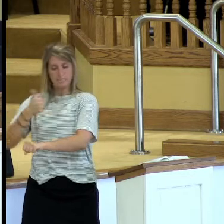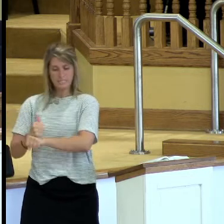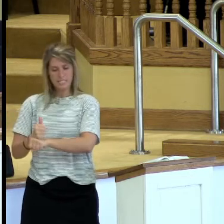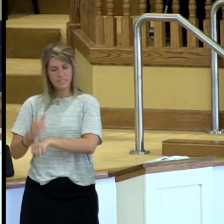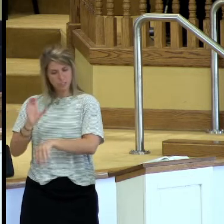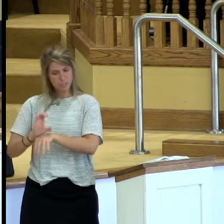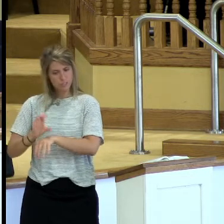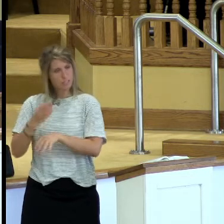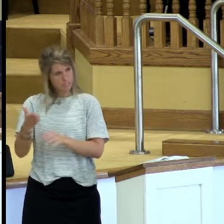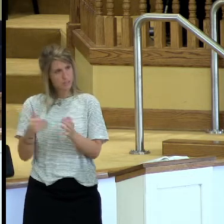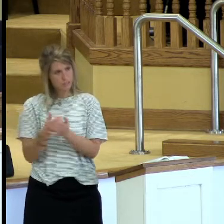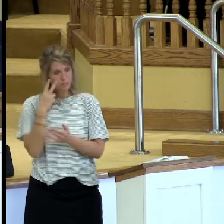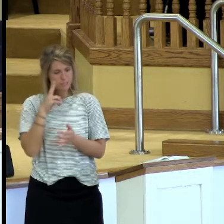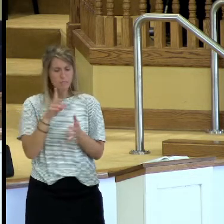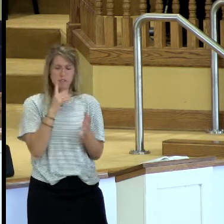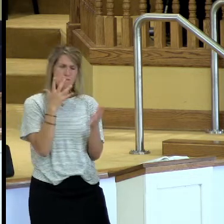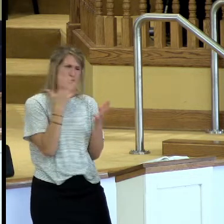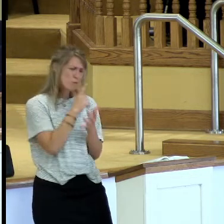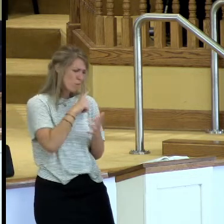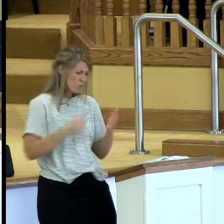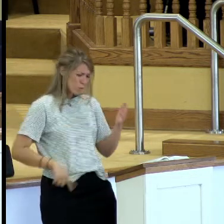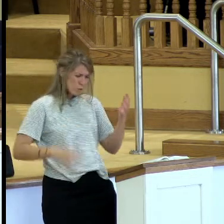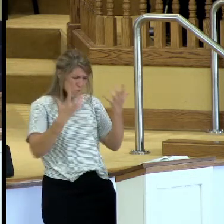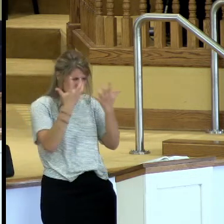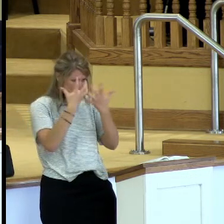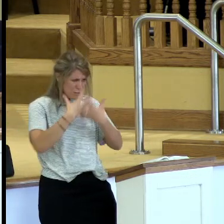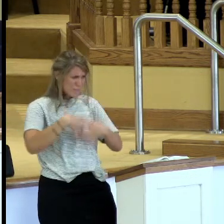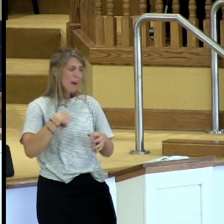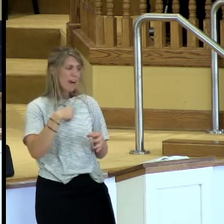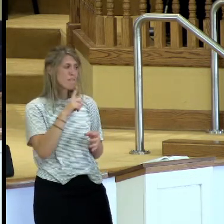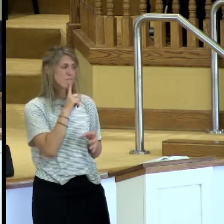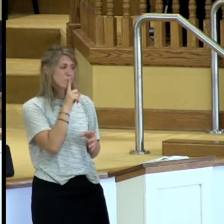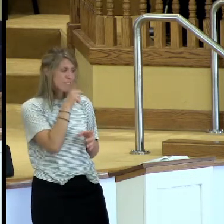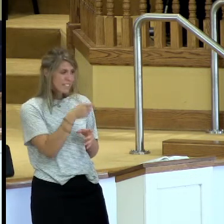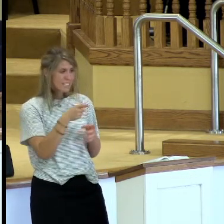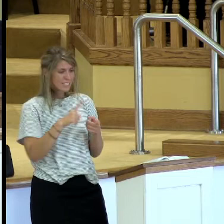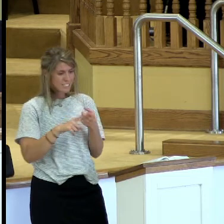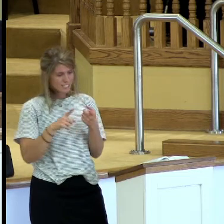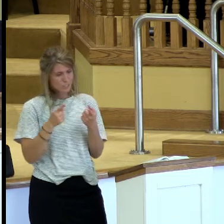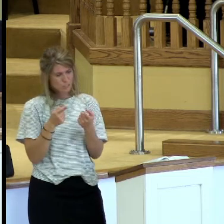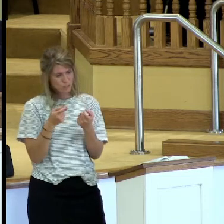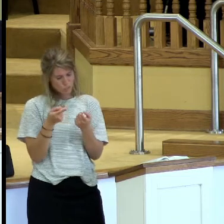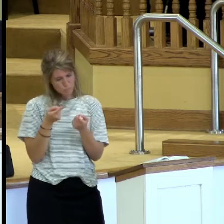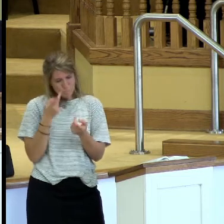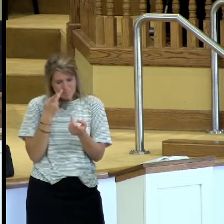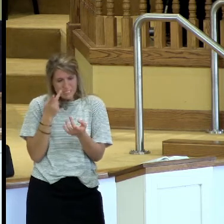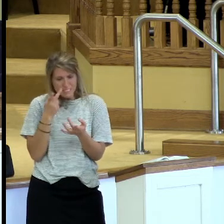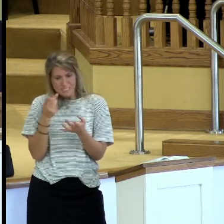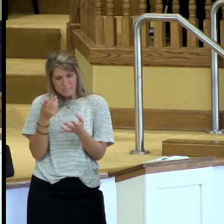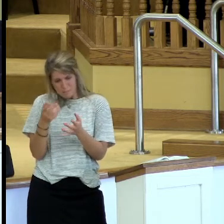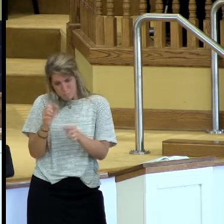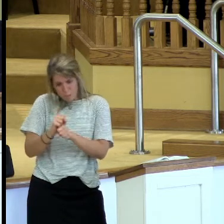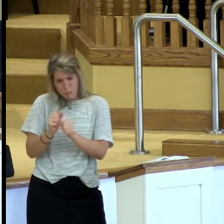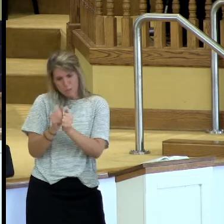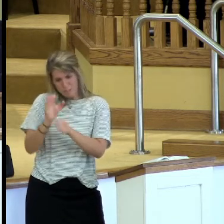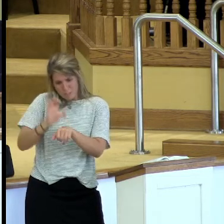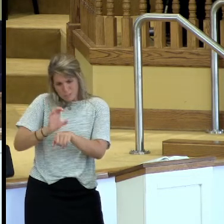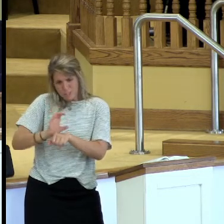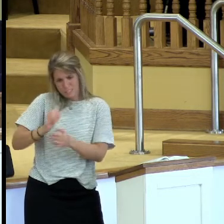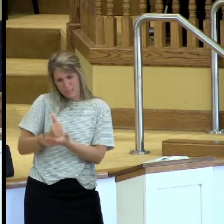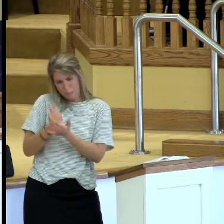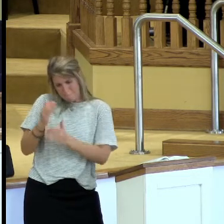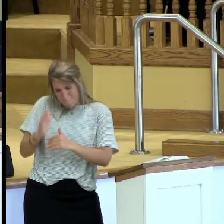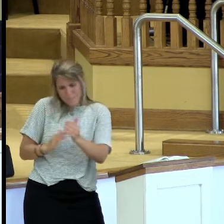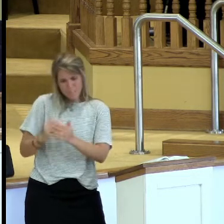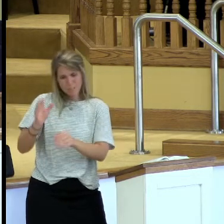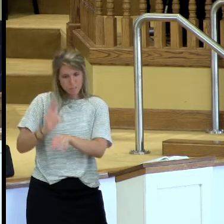Baird, and it's just great how the Lord's worked things out. I get to basically trial pastor a church for 6 months and help build